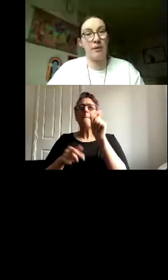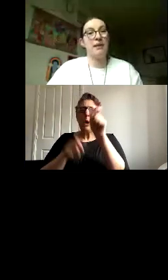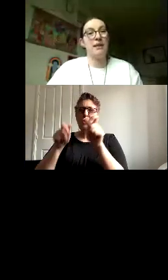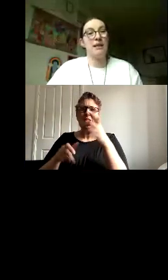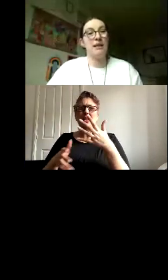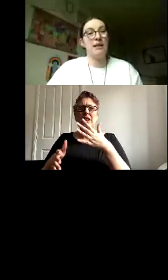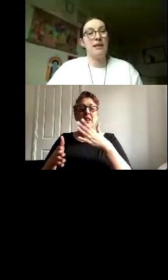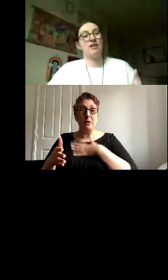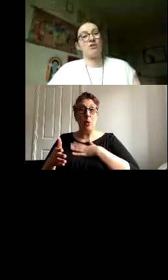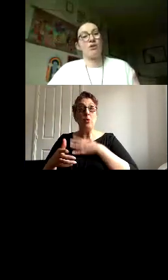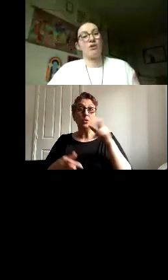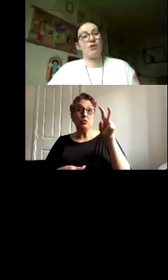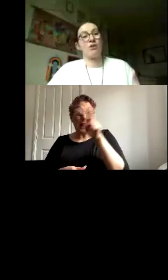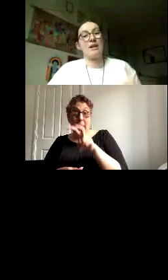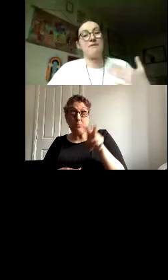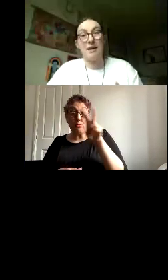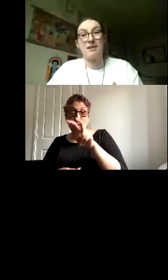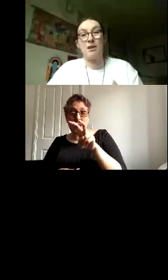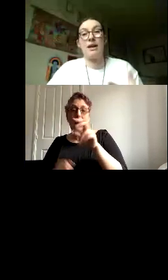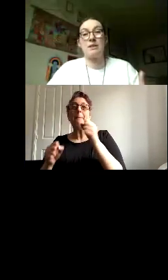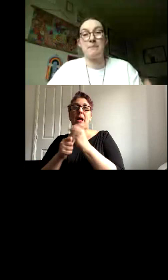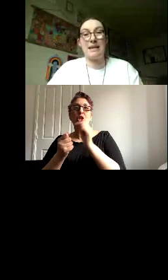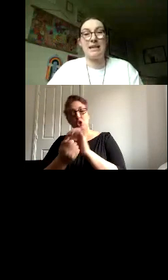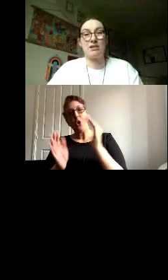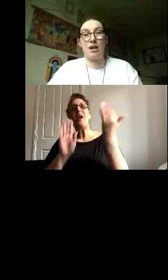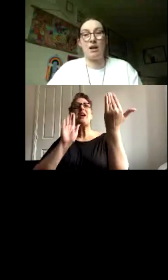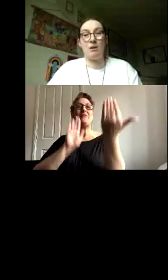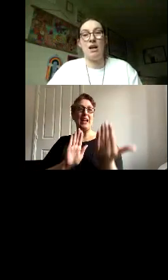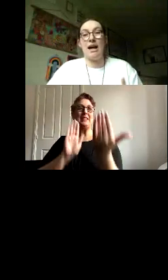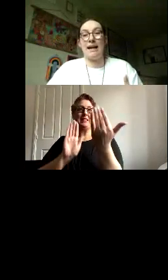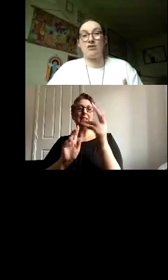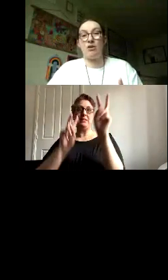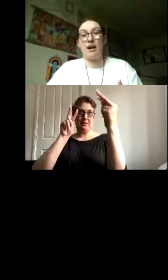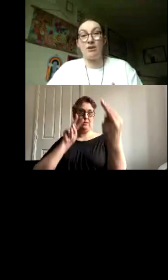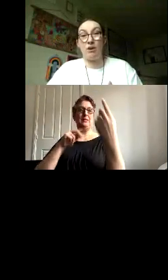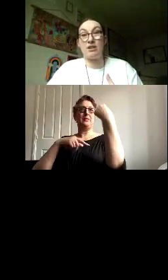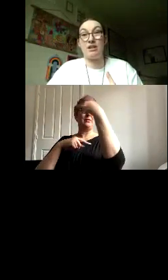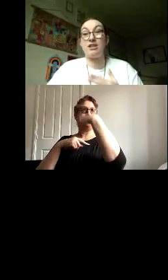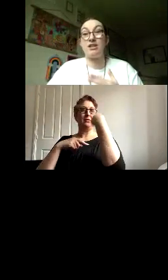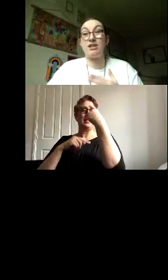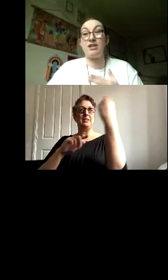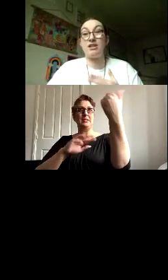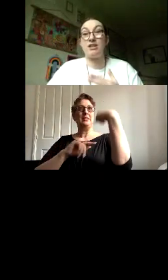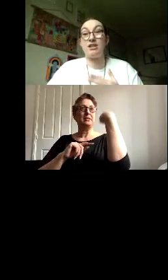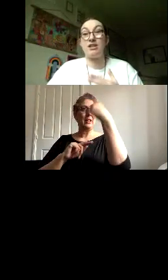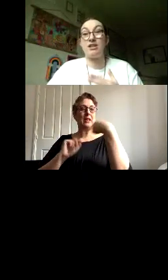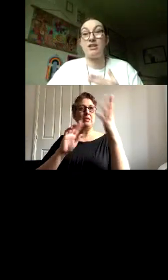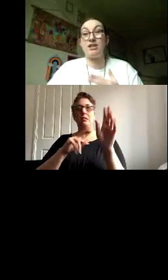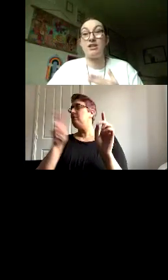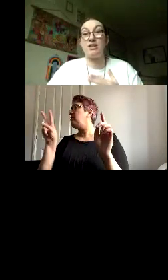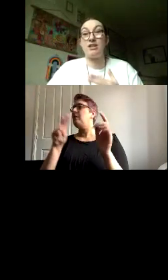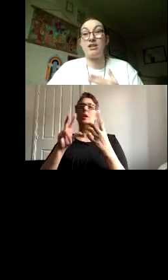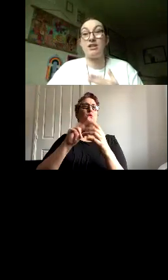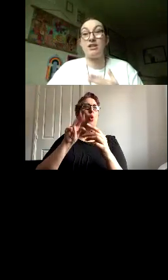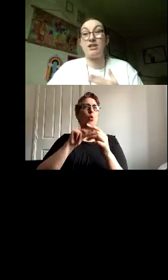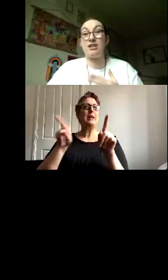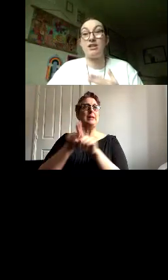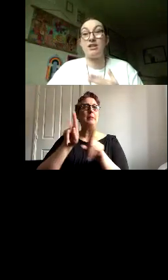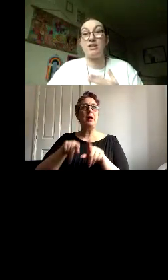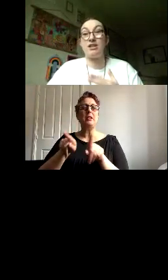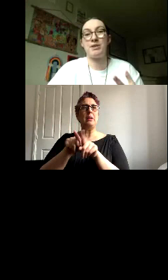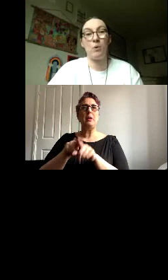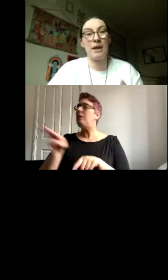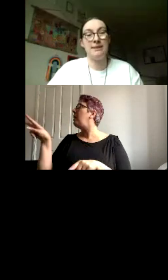possible. So making sure that we're seeing the person that we are speaking to and trying not to turn around or move away while we're